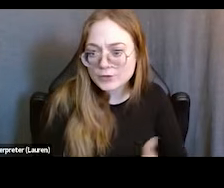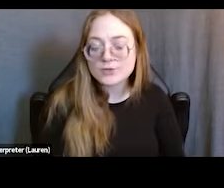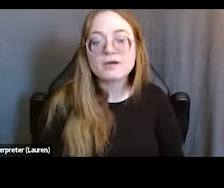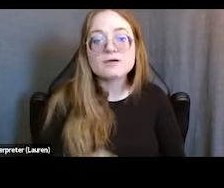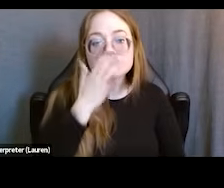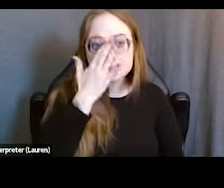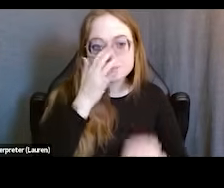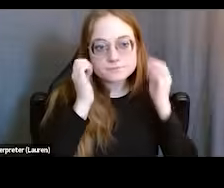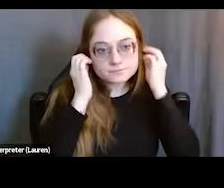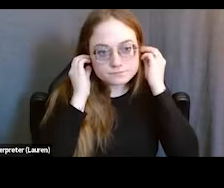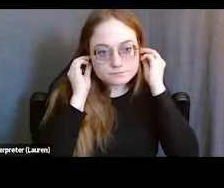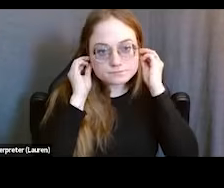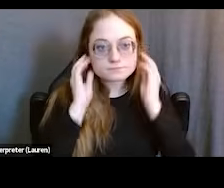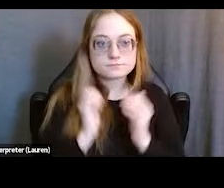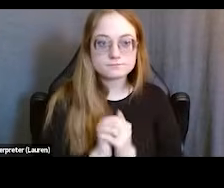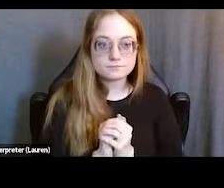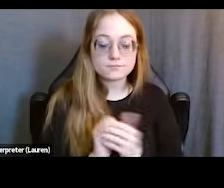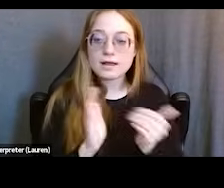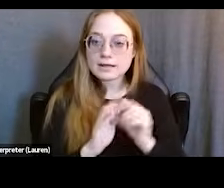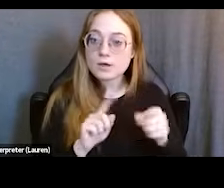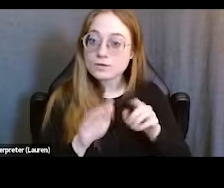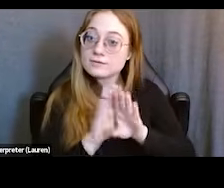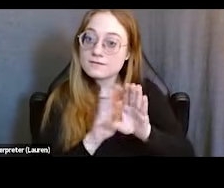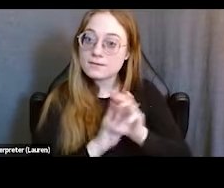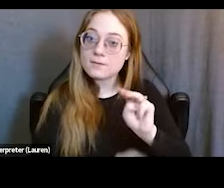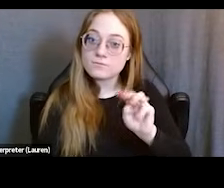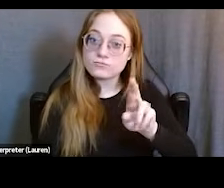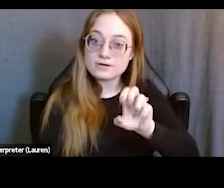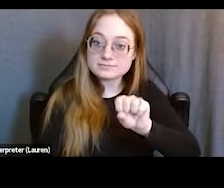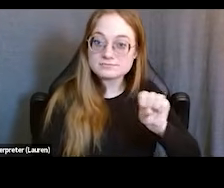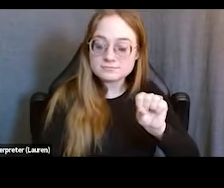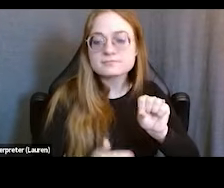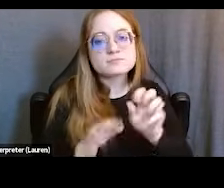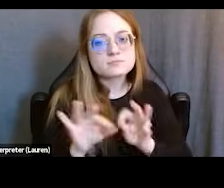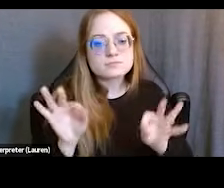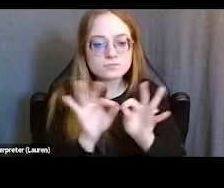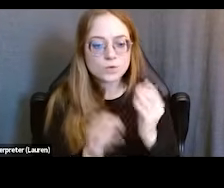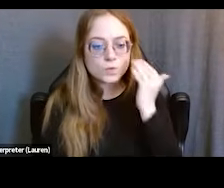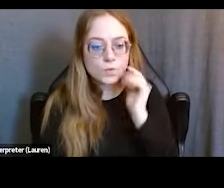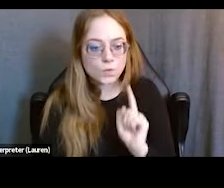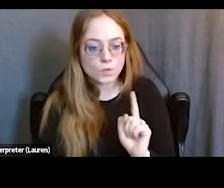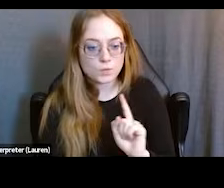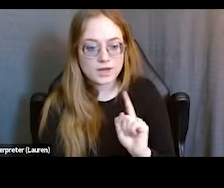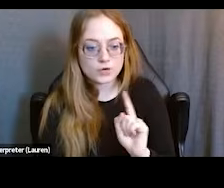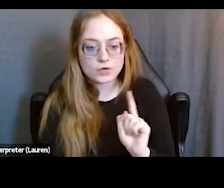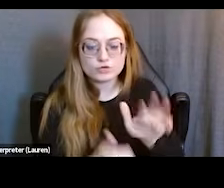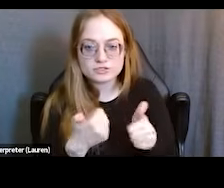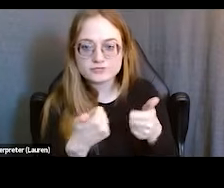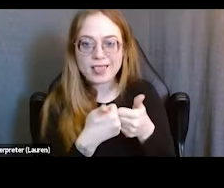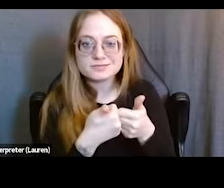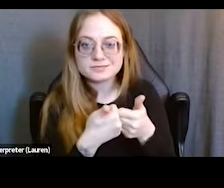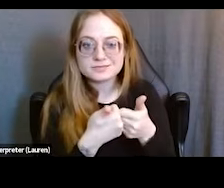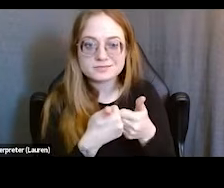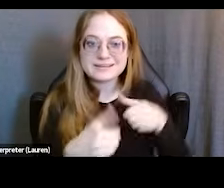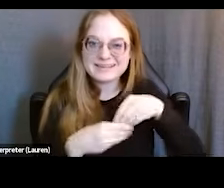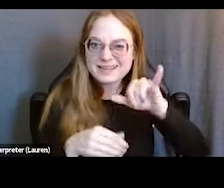you're developing mobile response and stabilization, it's just important to know where is the challenges within a system to be